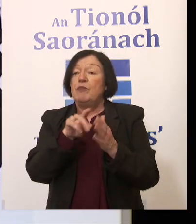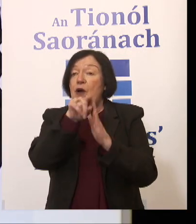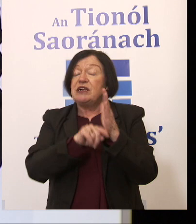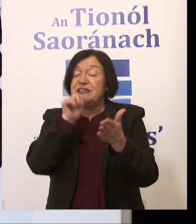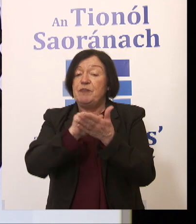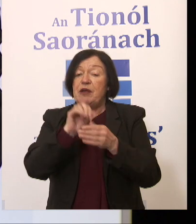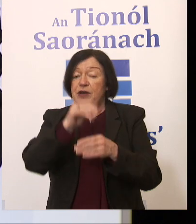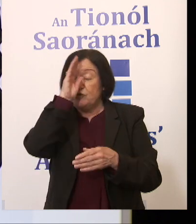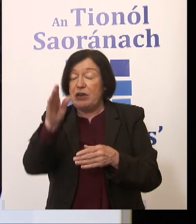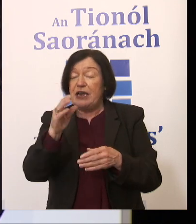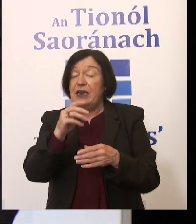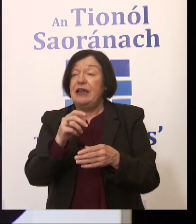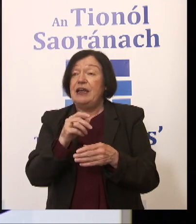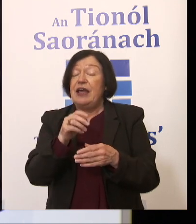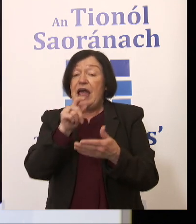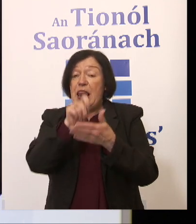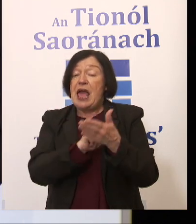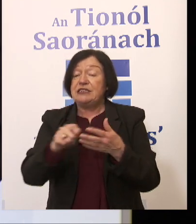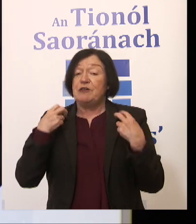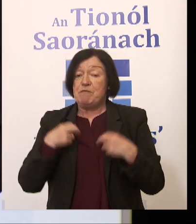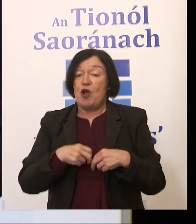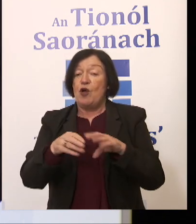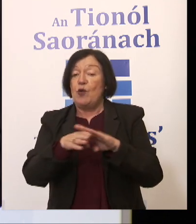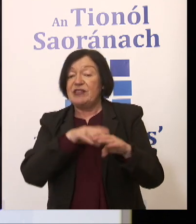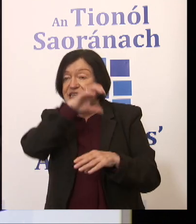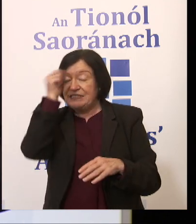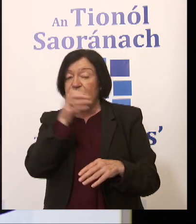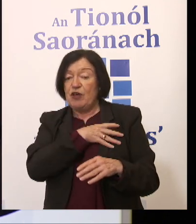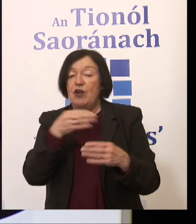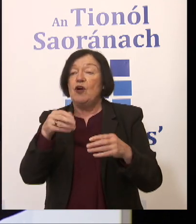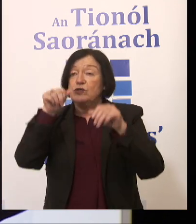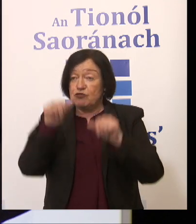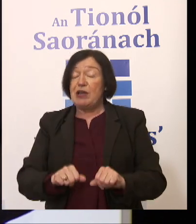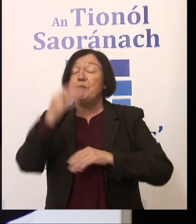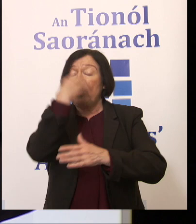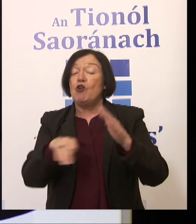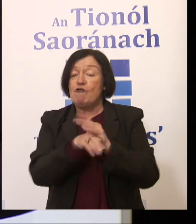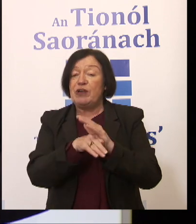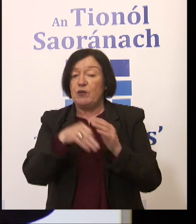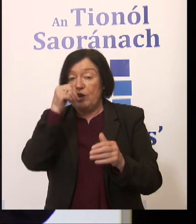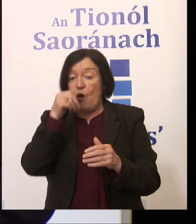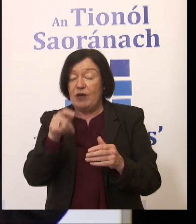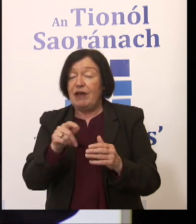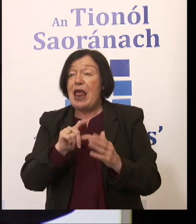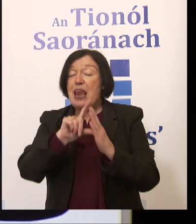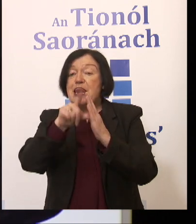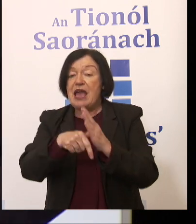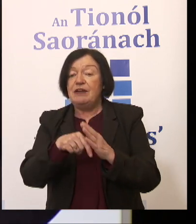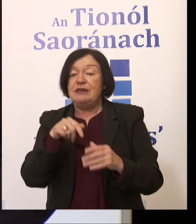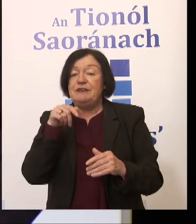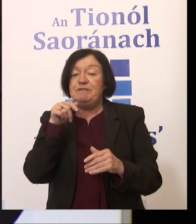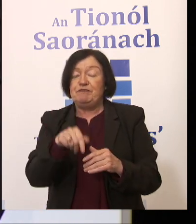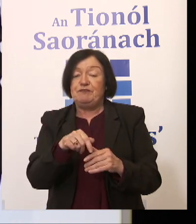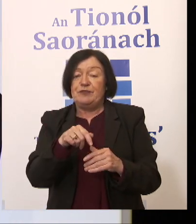authority directly elected mayors with executive functions was agreed by government, and we know subsequently that there were plebiscites